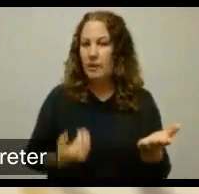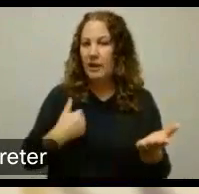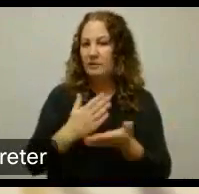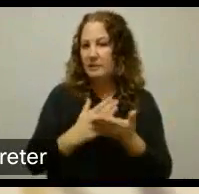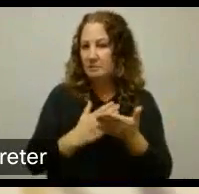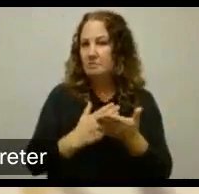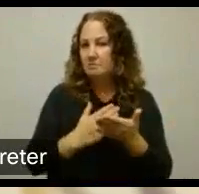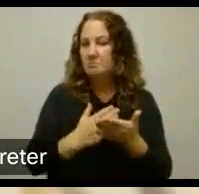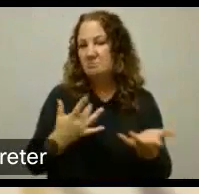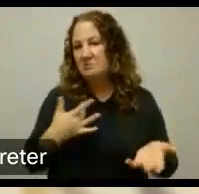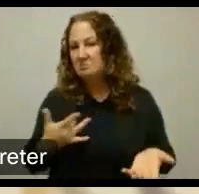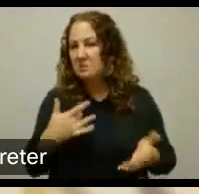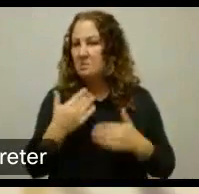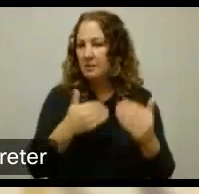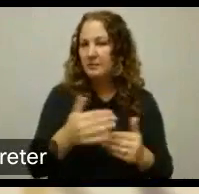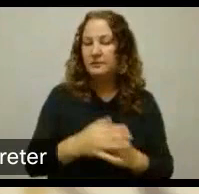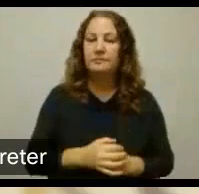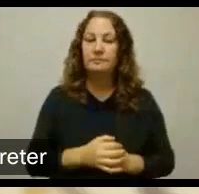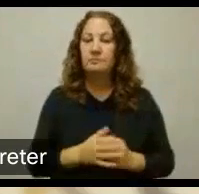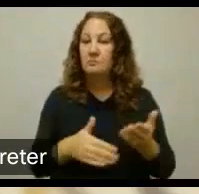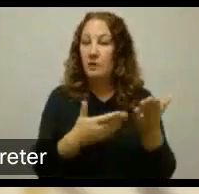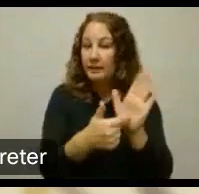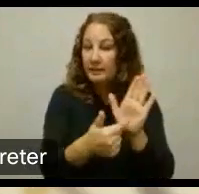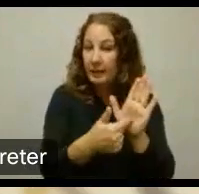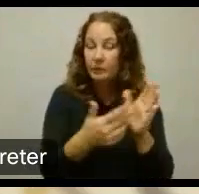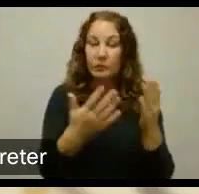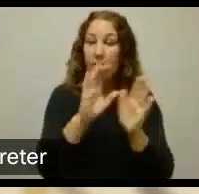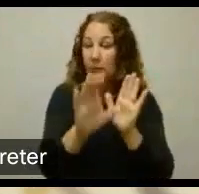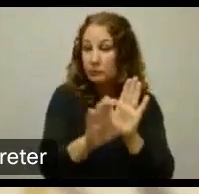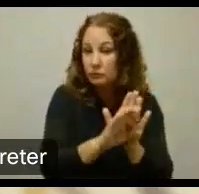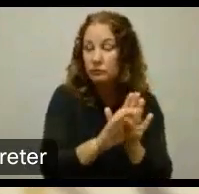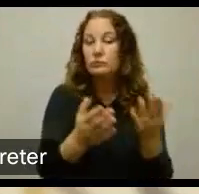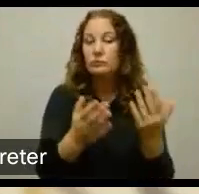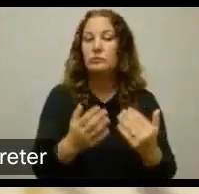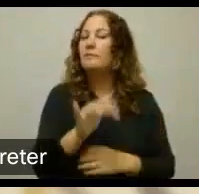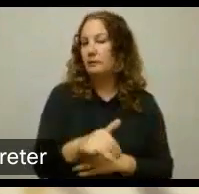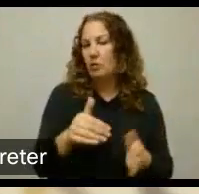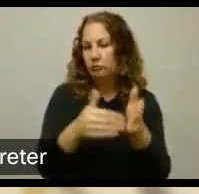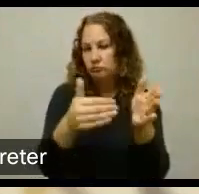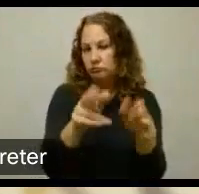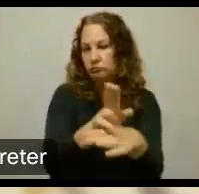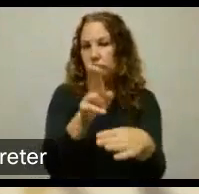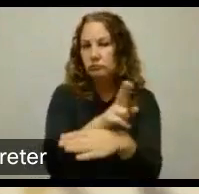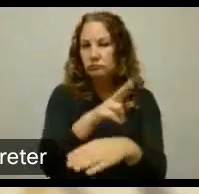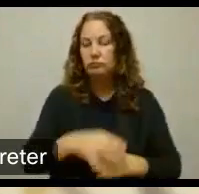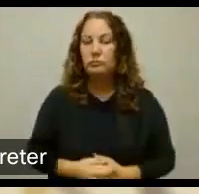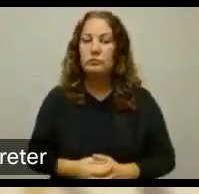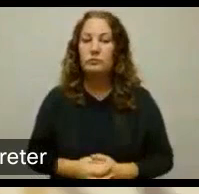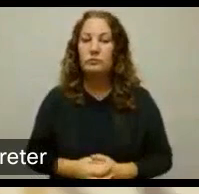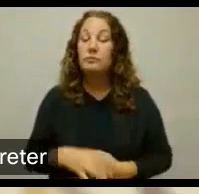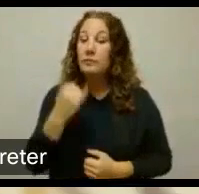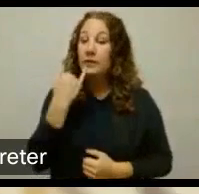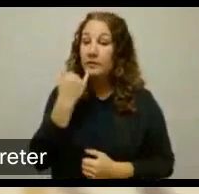common methods. Providing examples or illustrations. That's very commonly used. And if